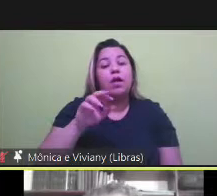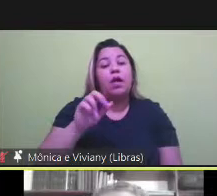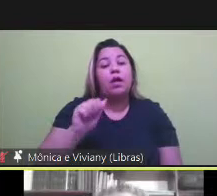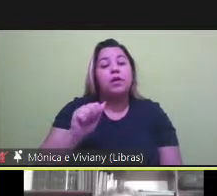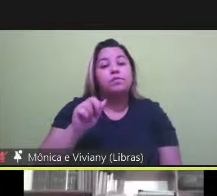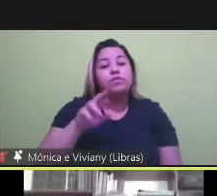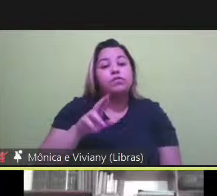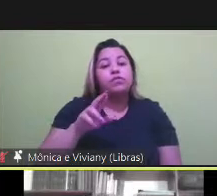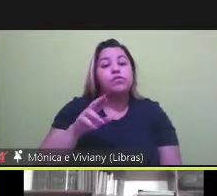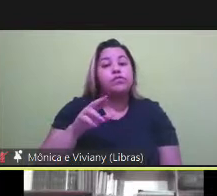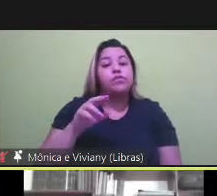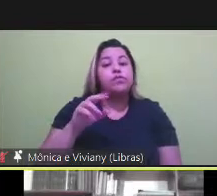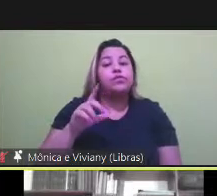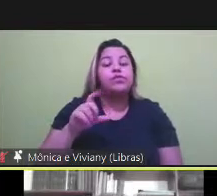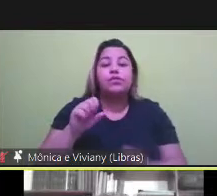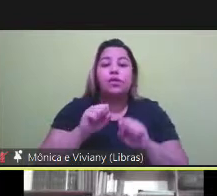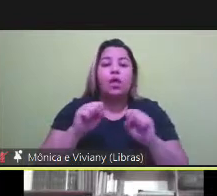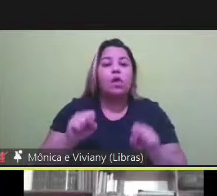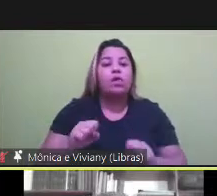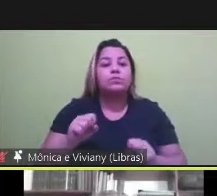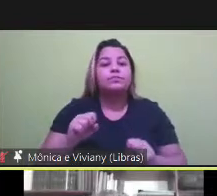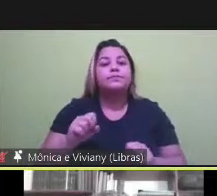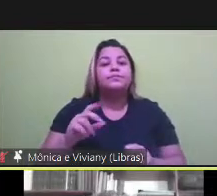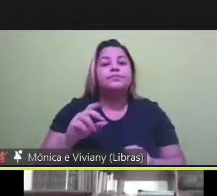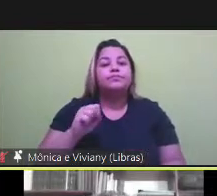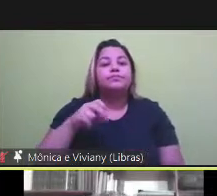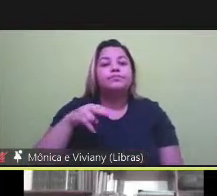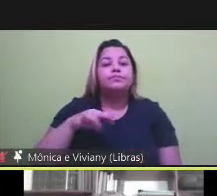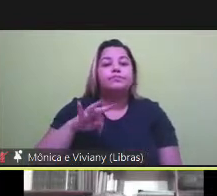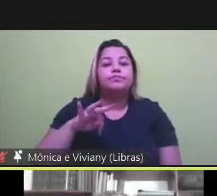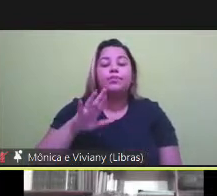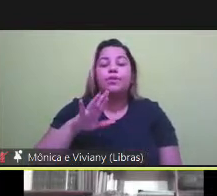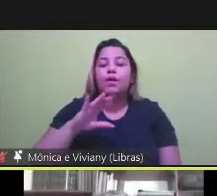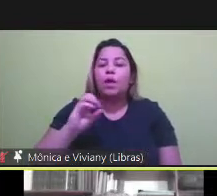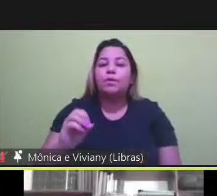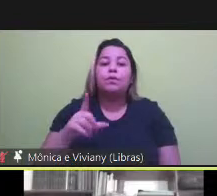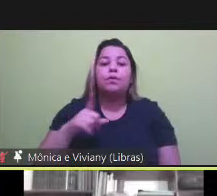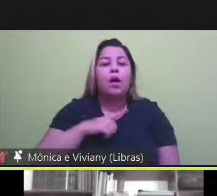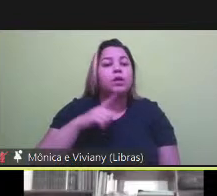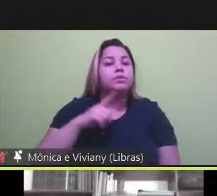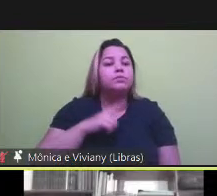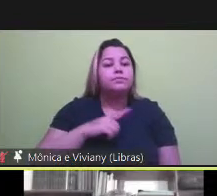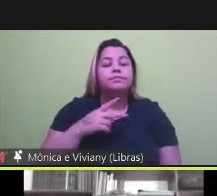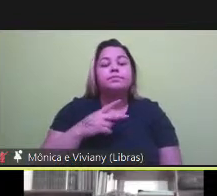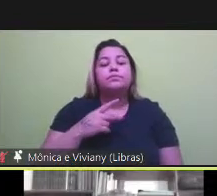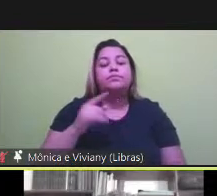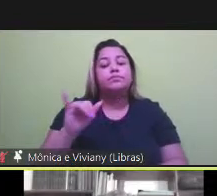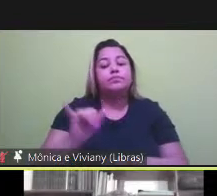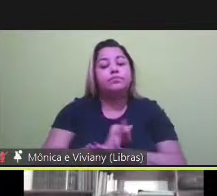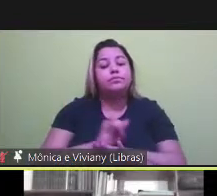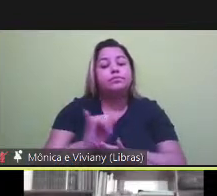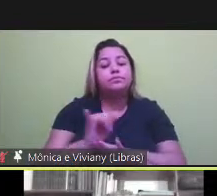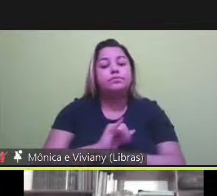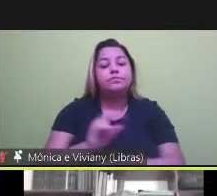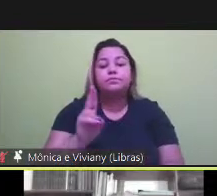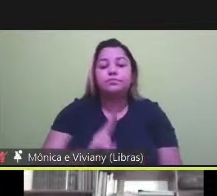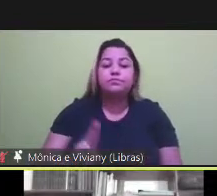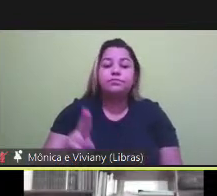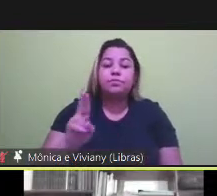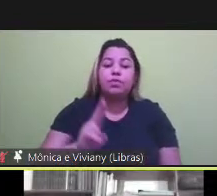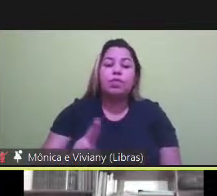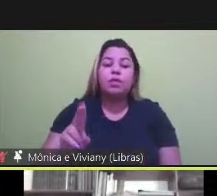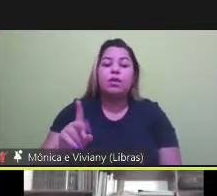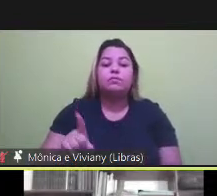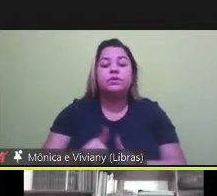order for this, the health system in Andalusia has a strategy. So this comes from also, we